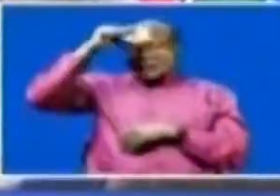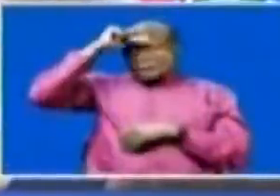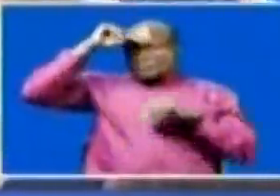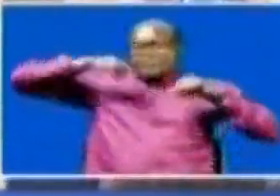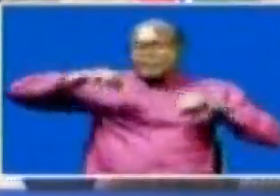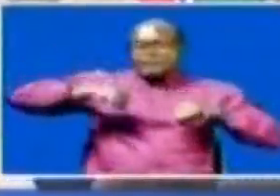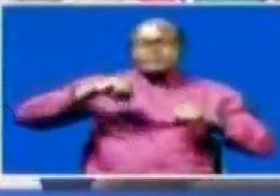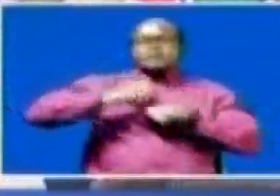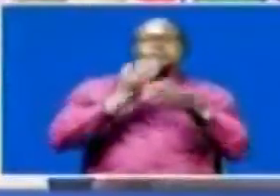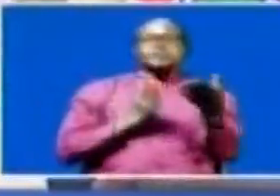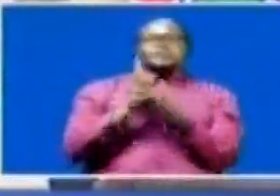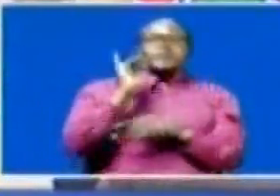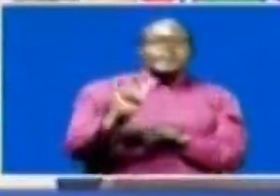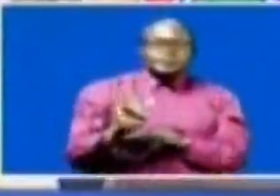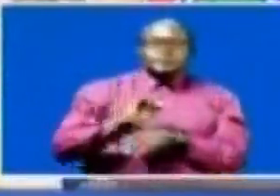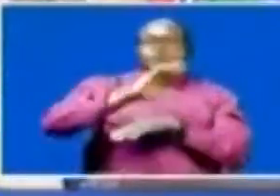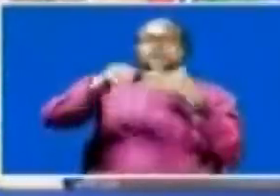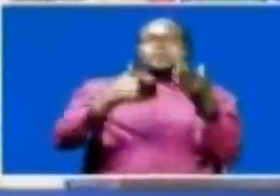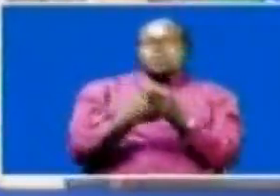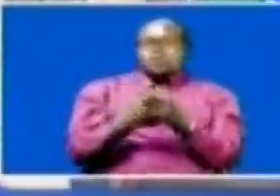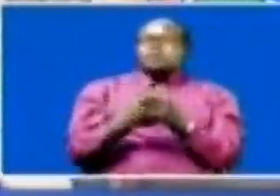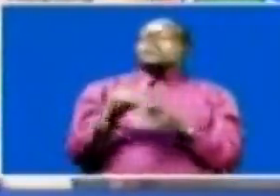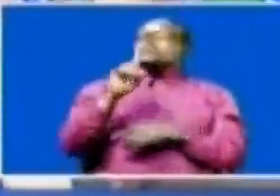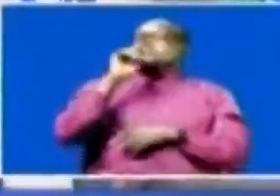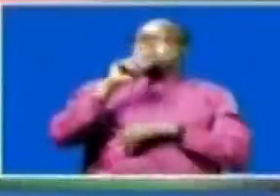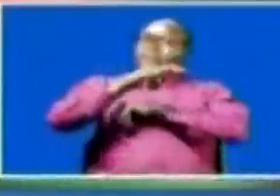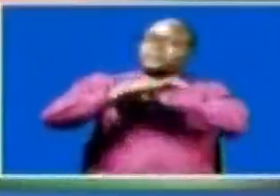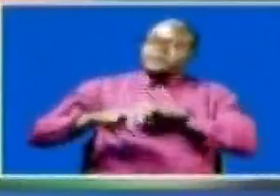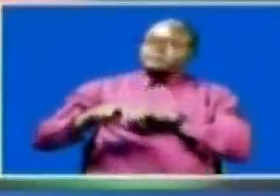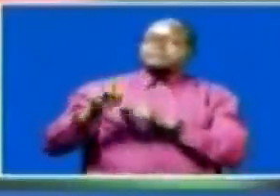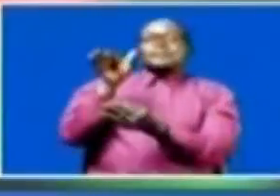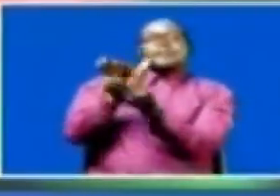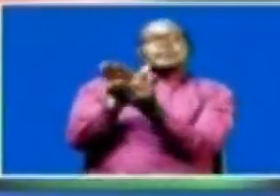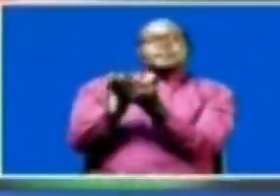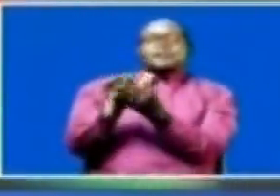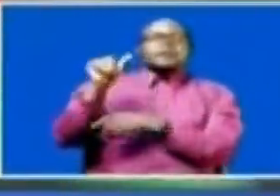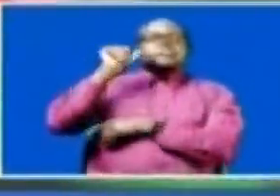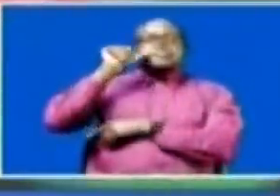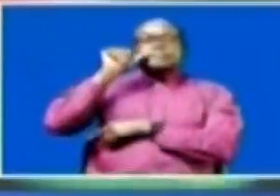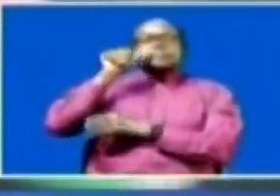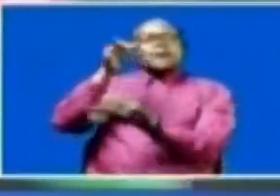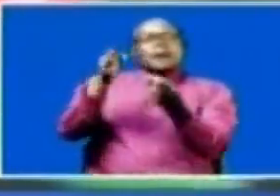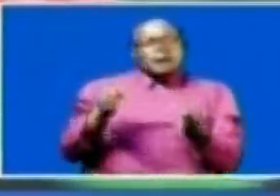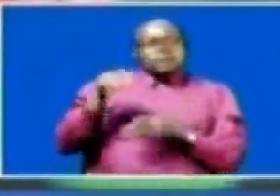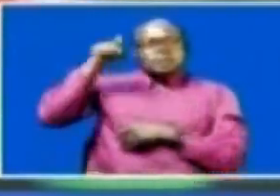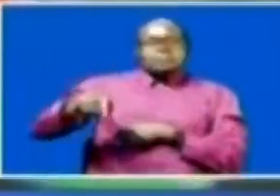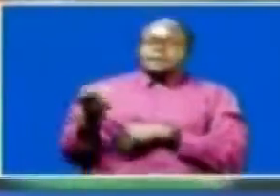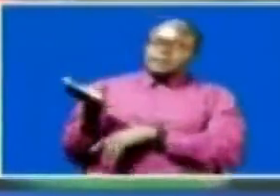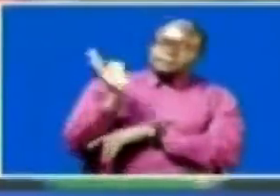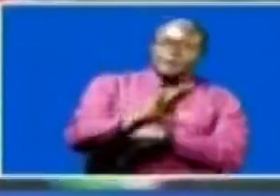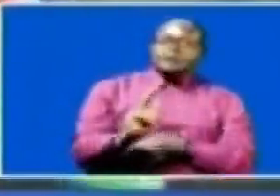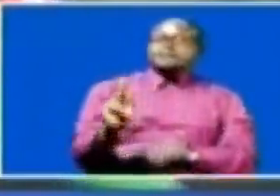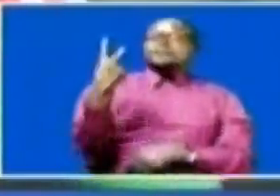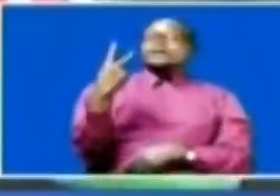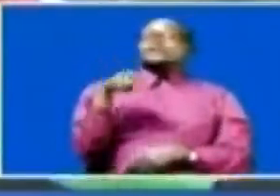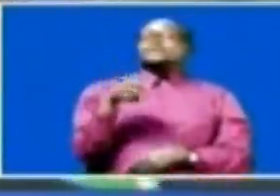on ensuring that all proceeds of graft hidden in offshore accounts in the UK would be remitted back to